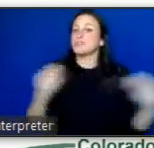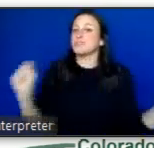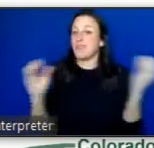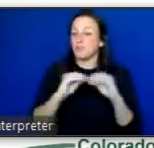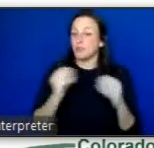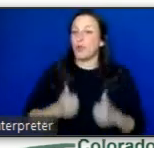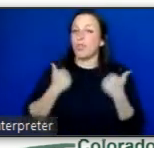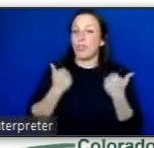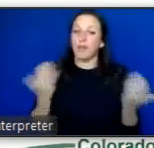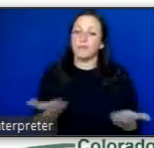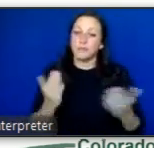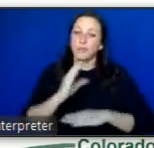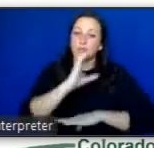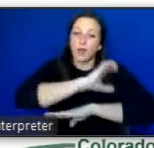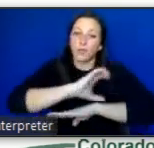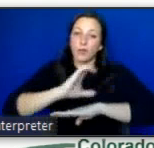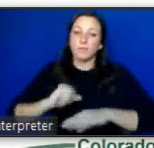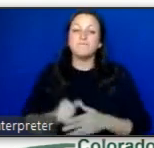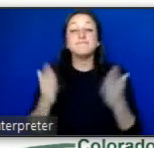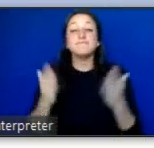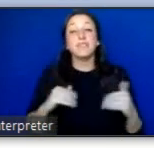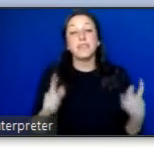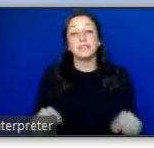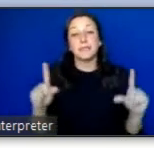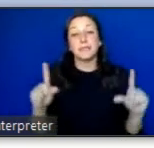Colorado. Next slide.